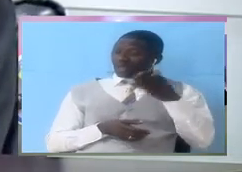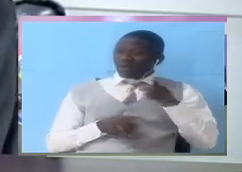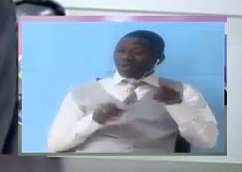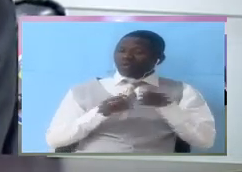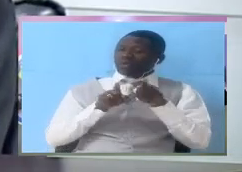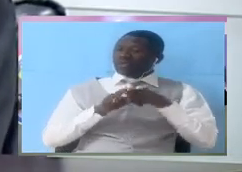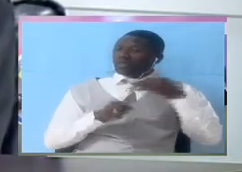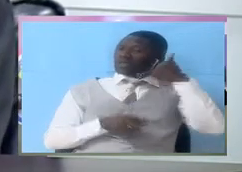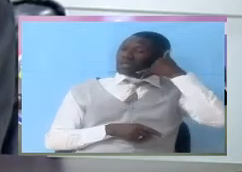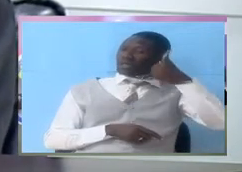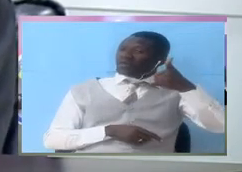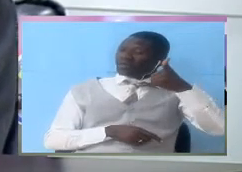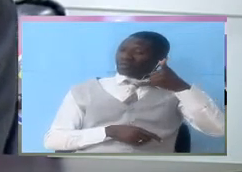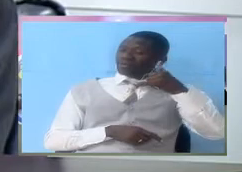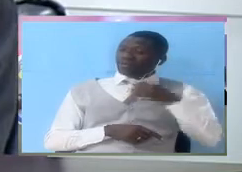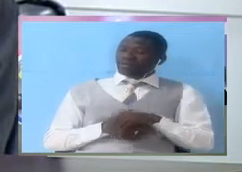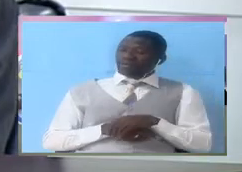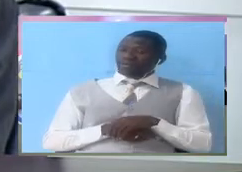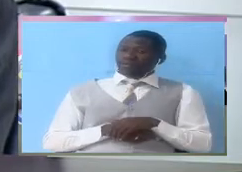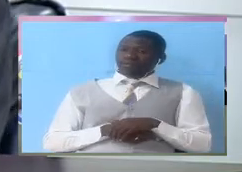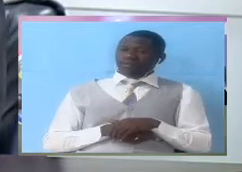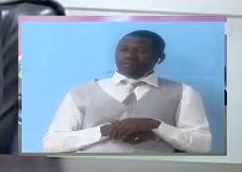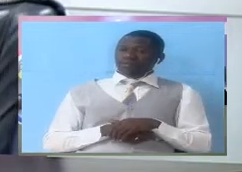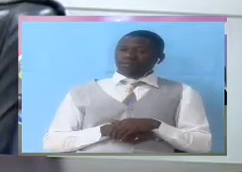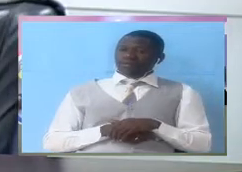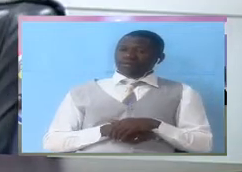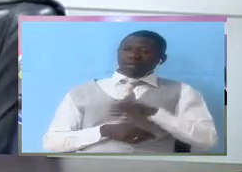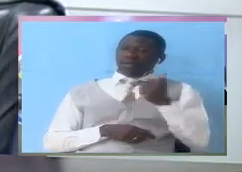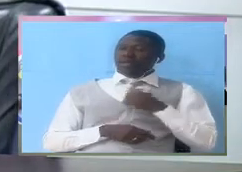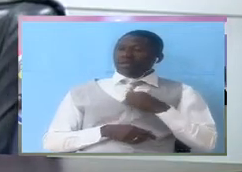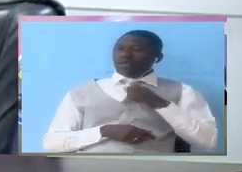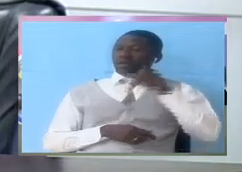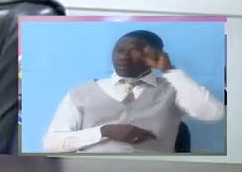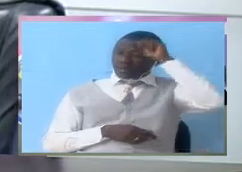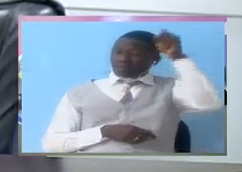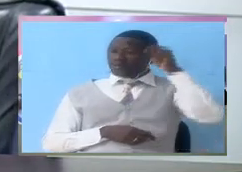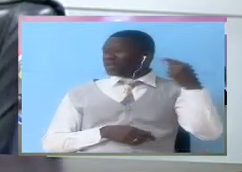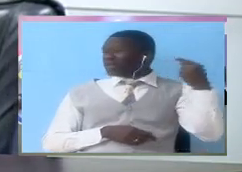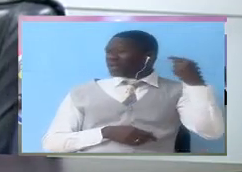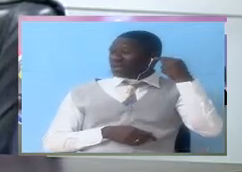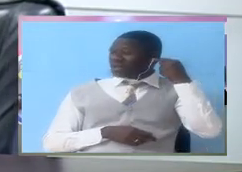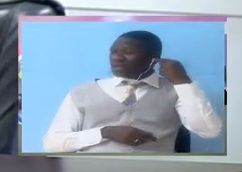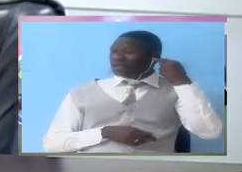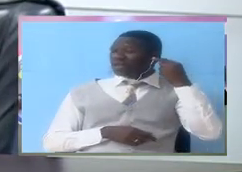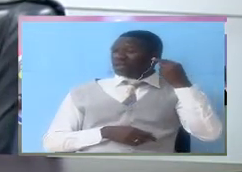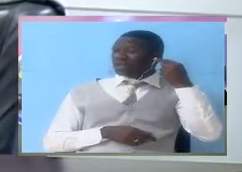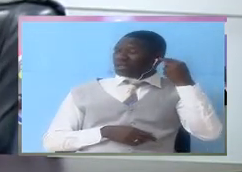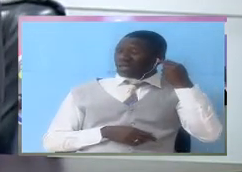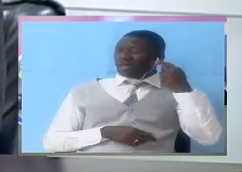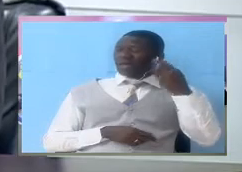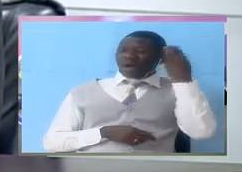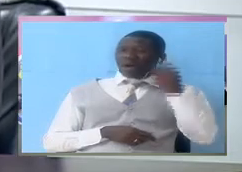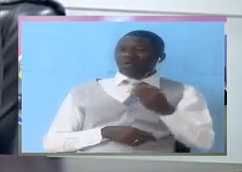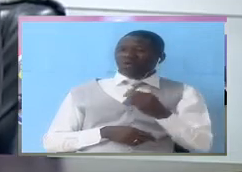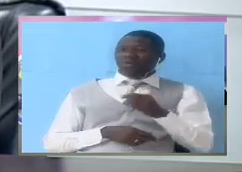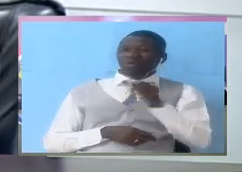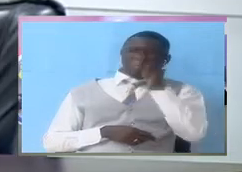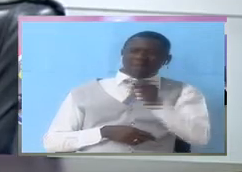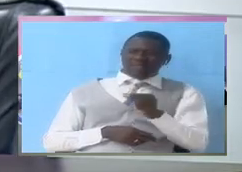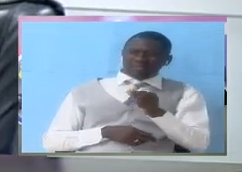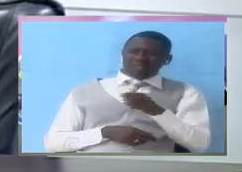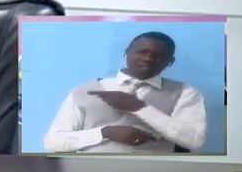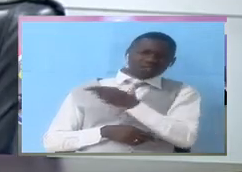legu amna ko xamne da fa amé ko telephoneam ci fofu. And the president would be hearing how the person is shouting or crying. Dal di telephone bu ko defé president bi